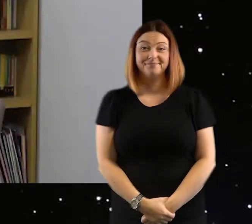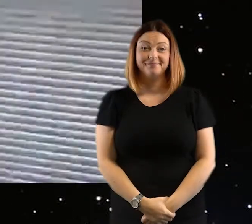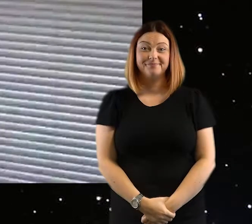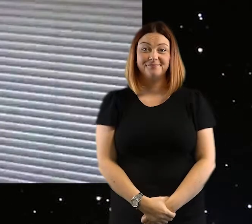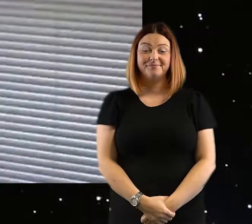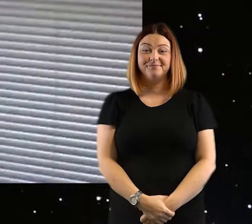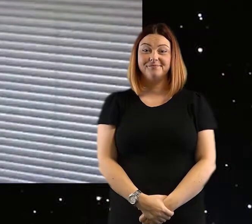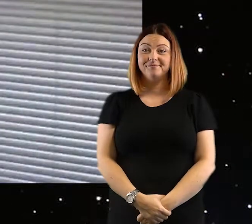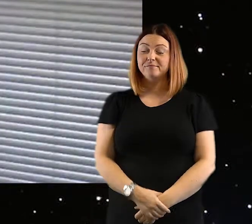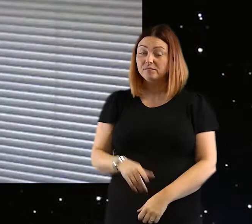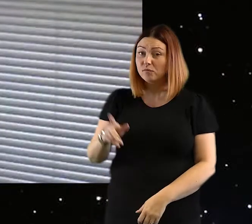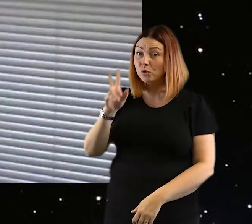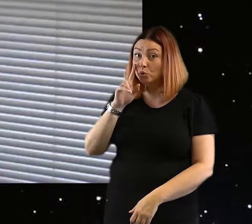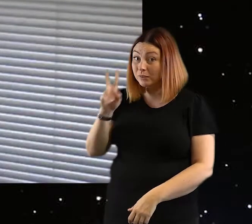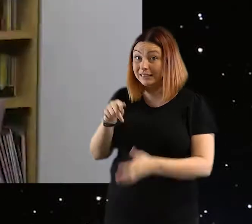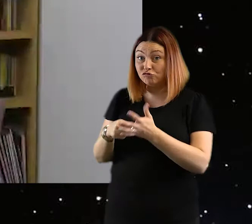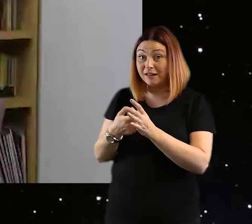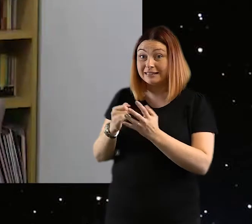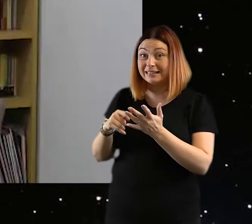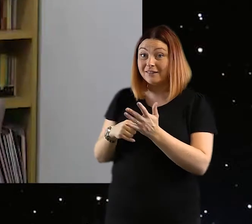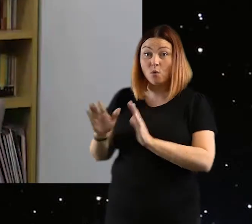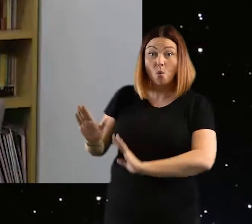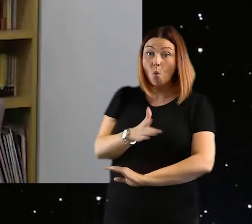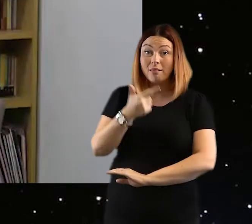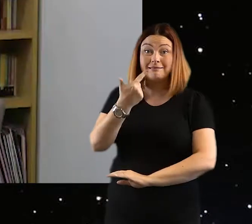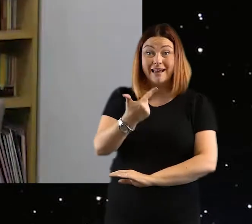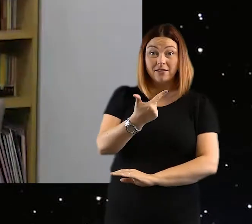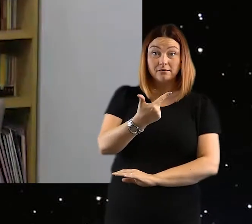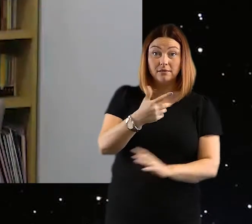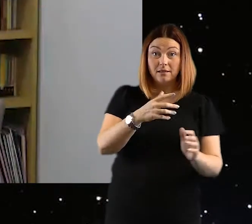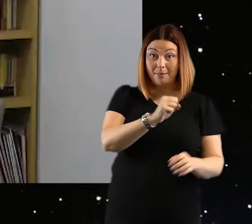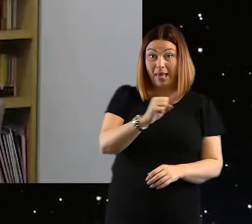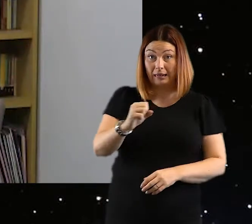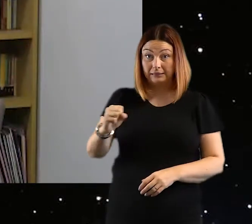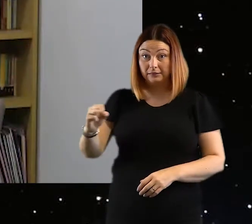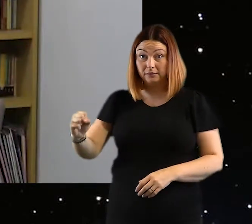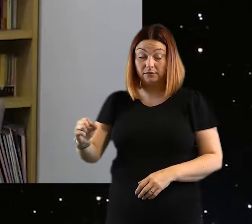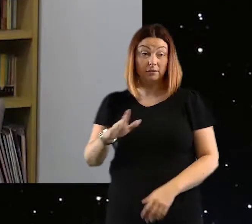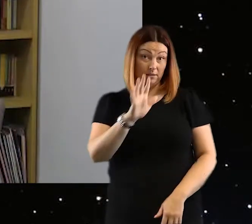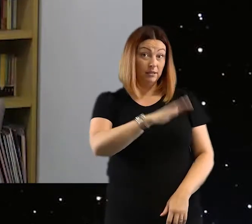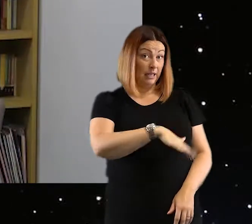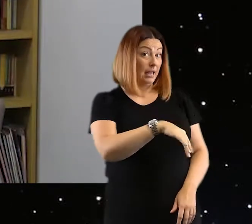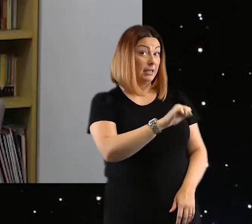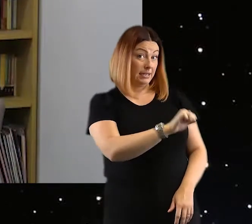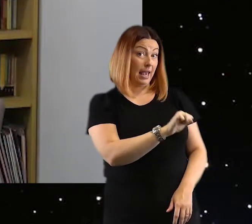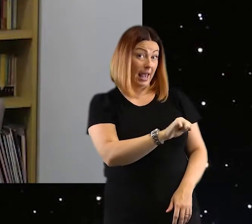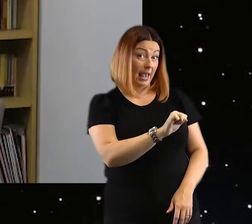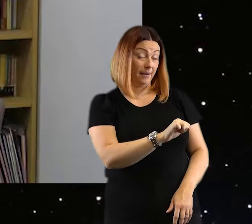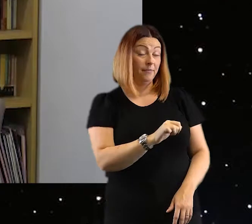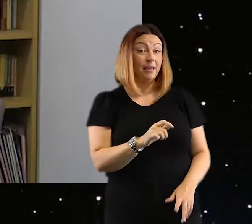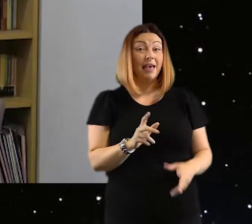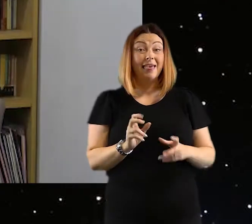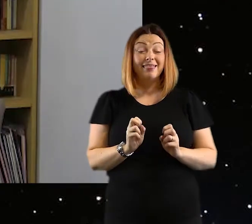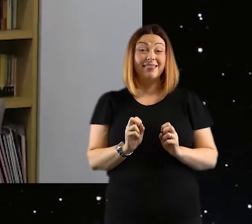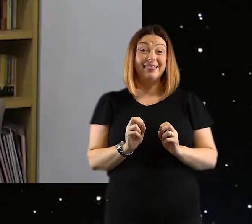thing. So do you see transits from all 7 of these planets? Yes. So the same plane. This is it. Yeah. So the system